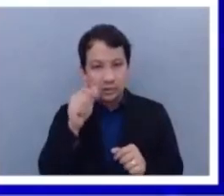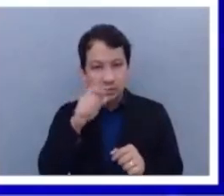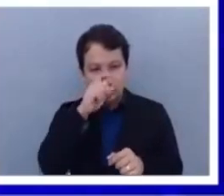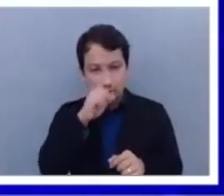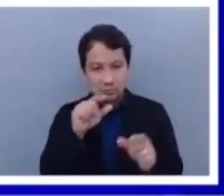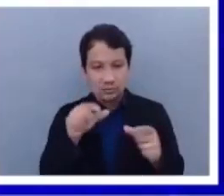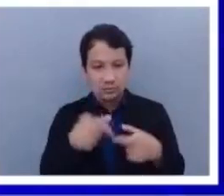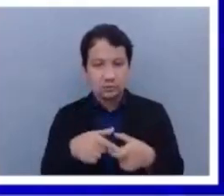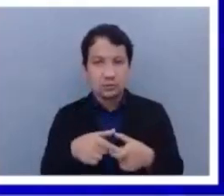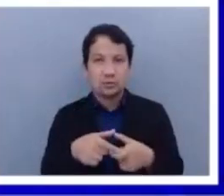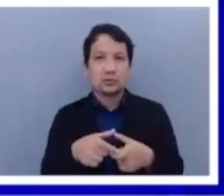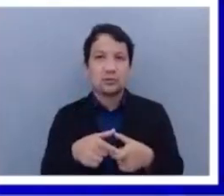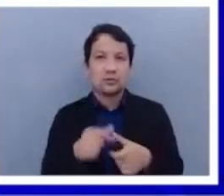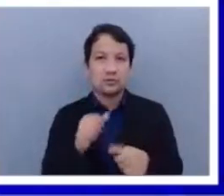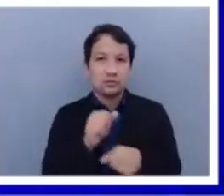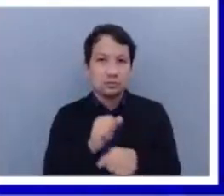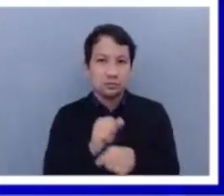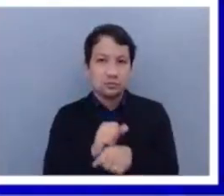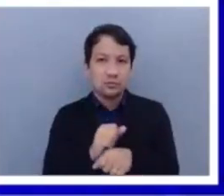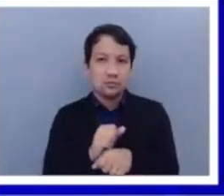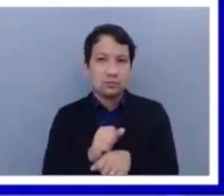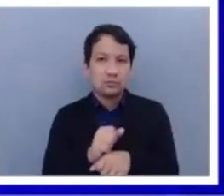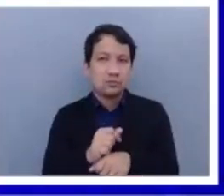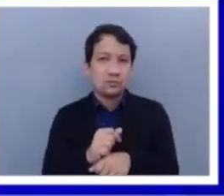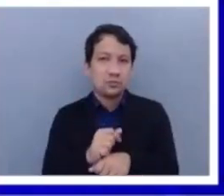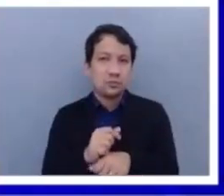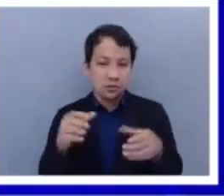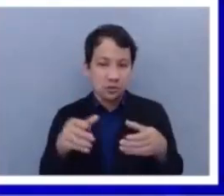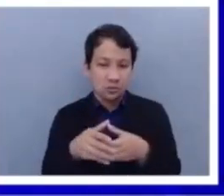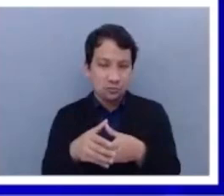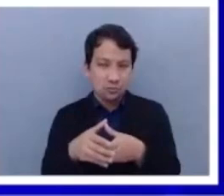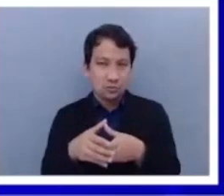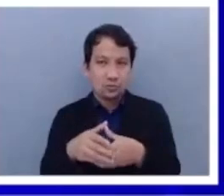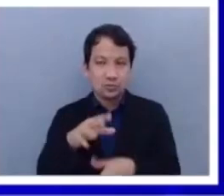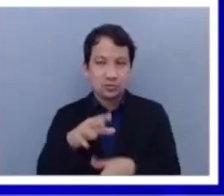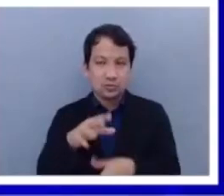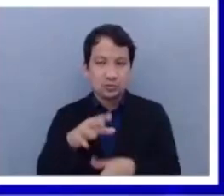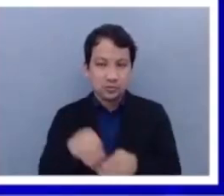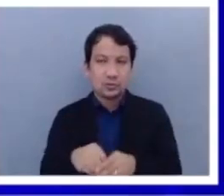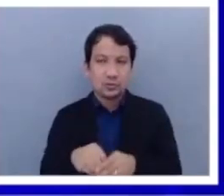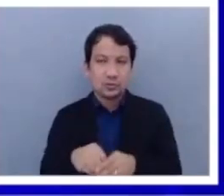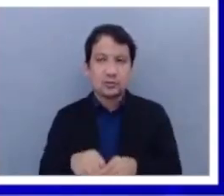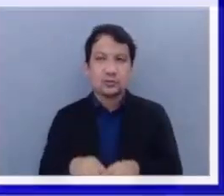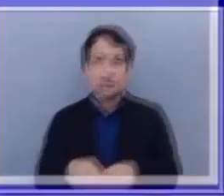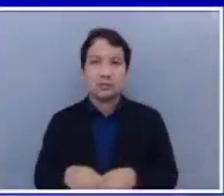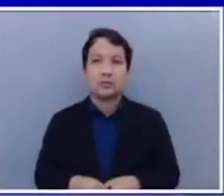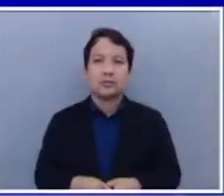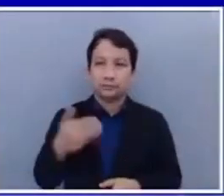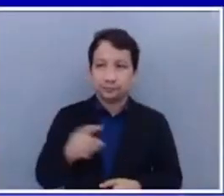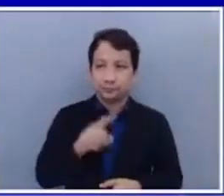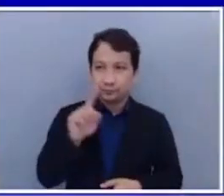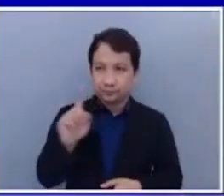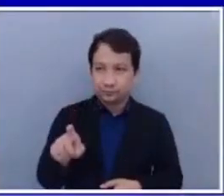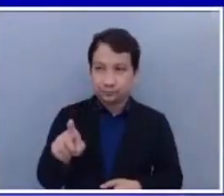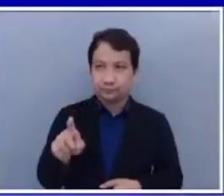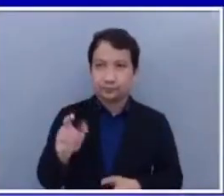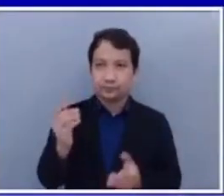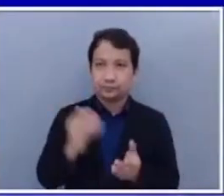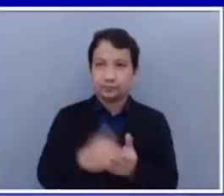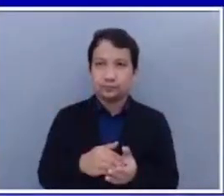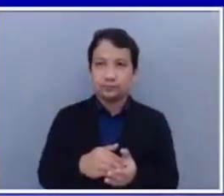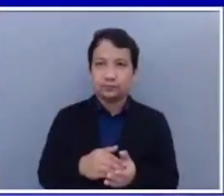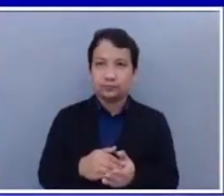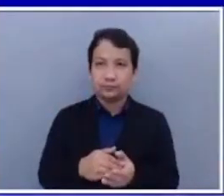labor force. Thank you. Thank you, Yusek. Okay, our next question is again from Mr. Warren De